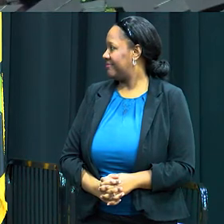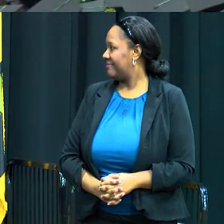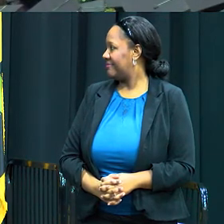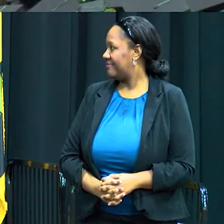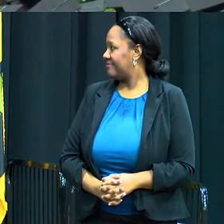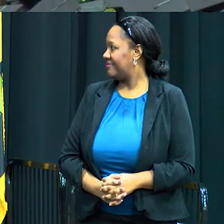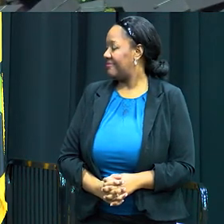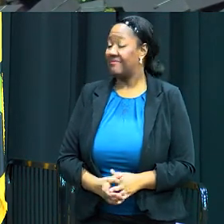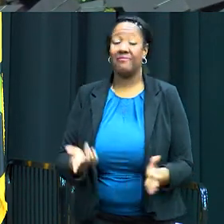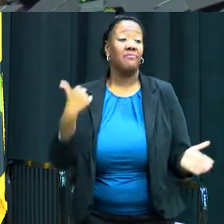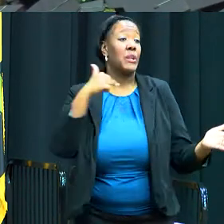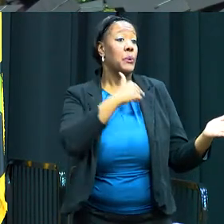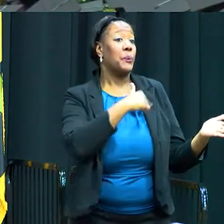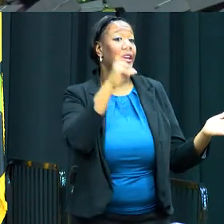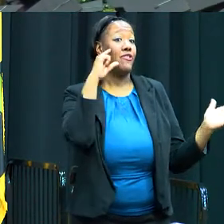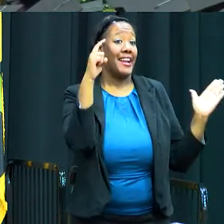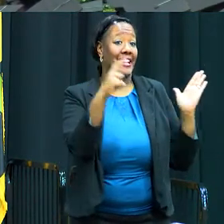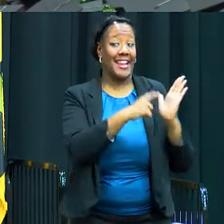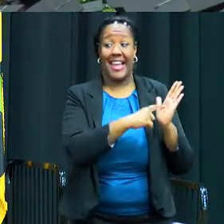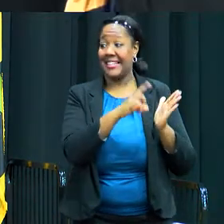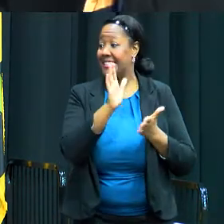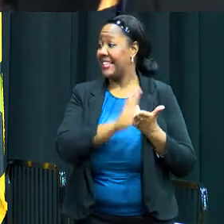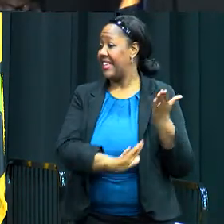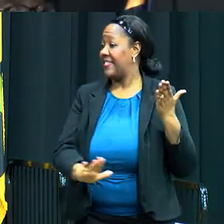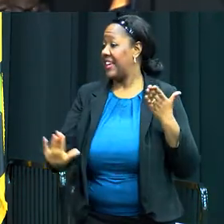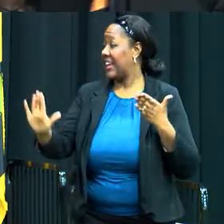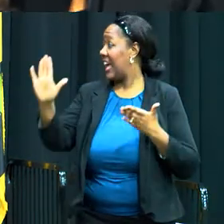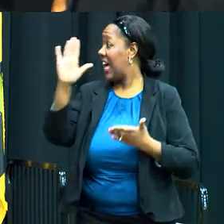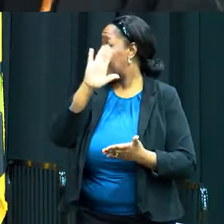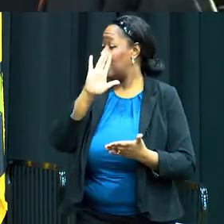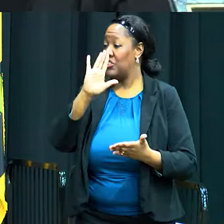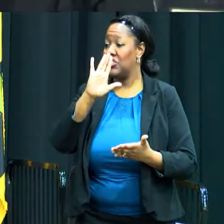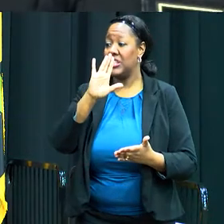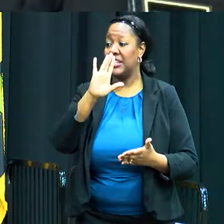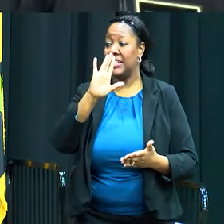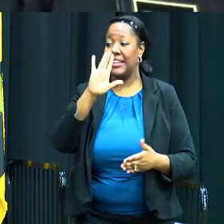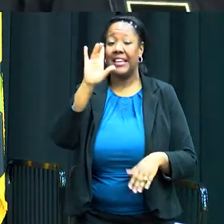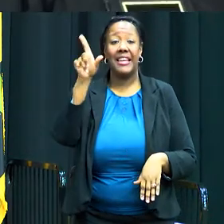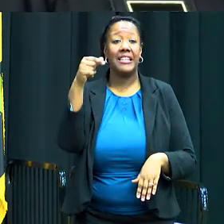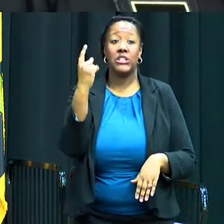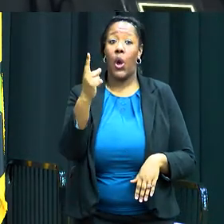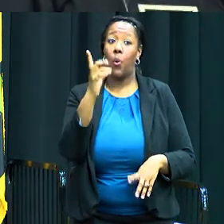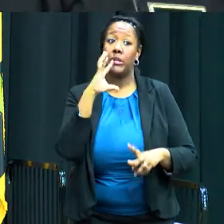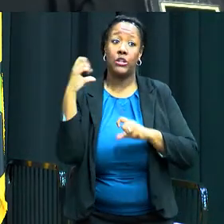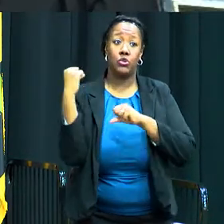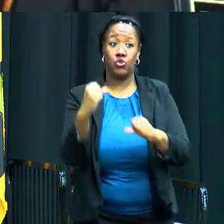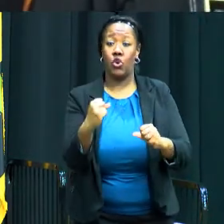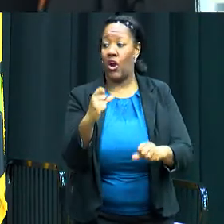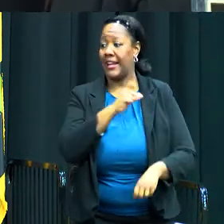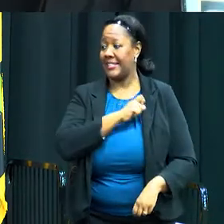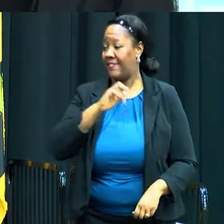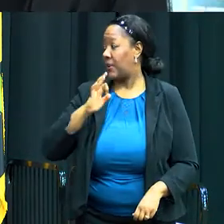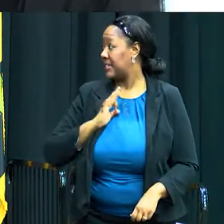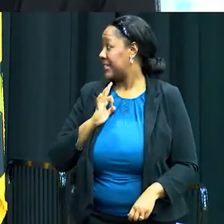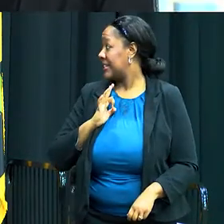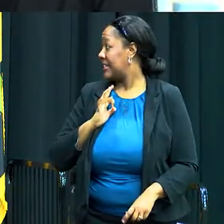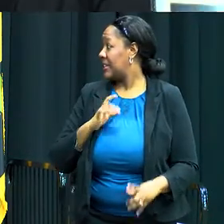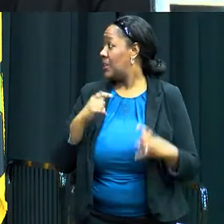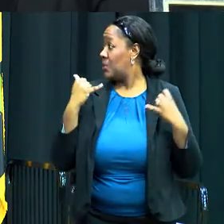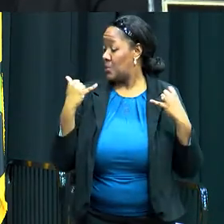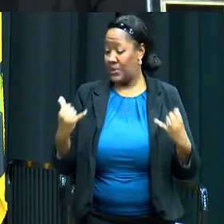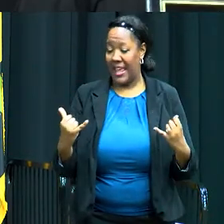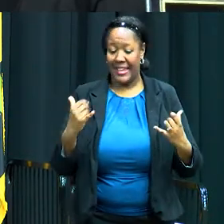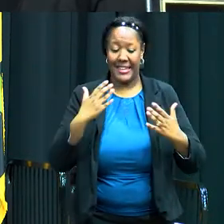We recognize that the college is only as strong as its faculty, and today it is my